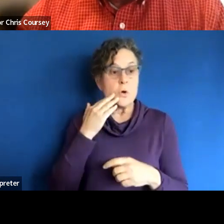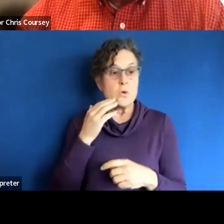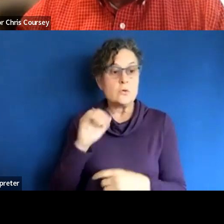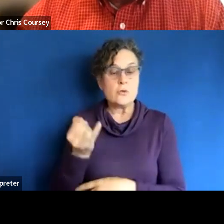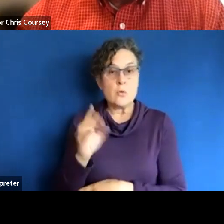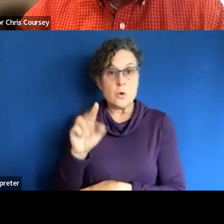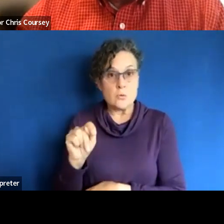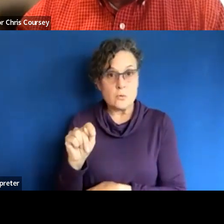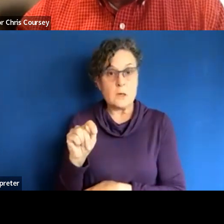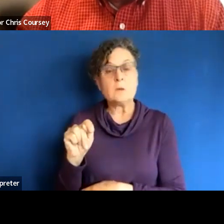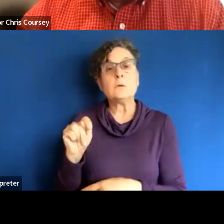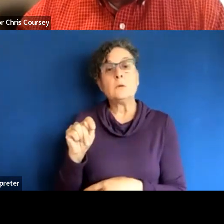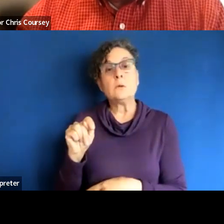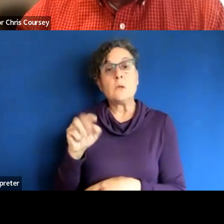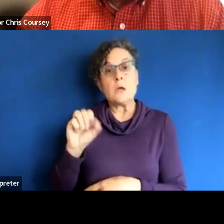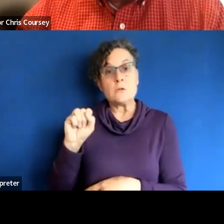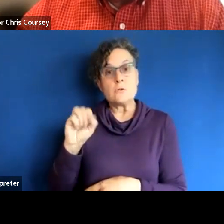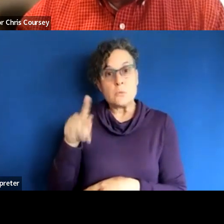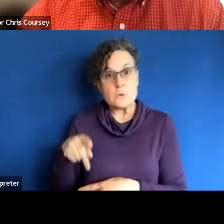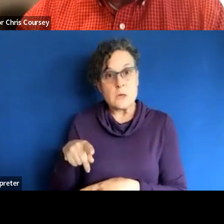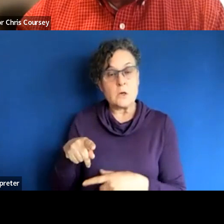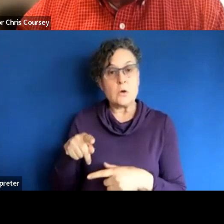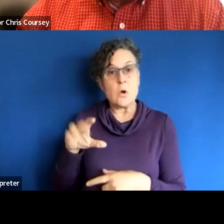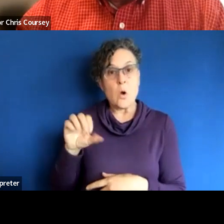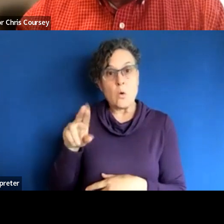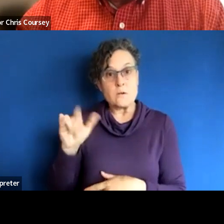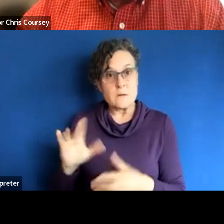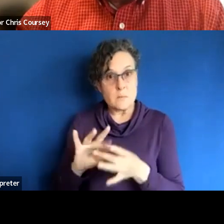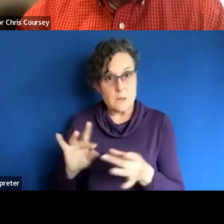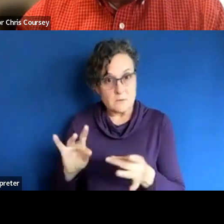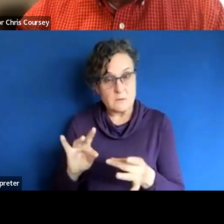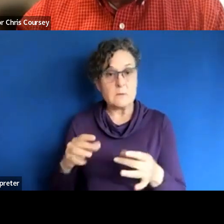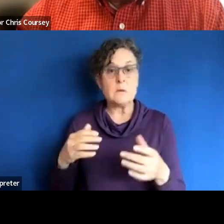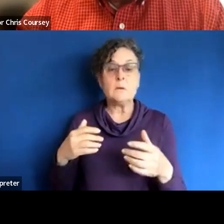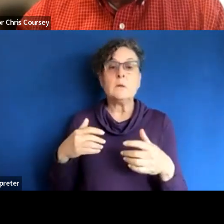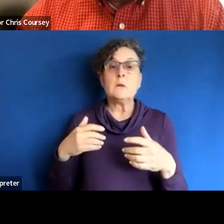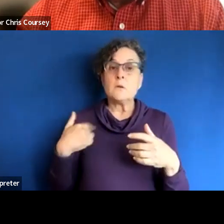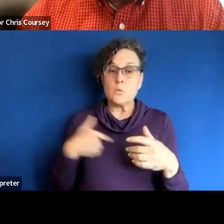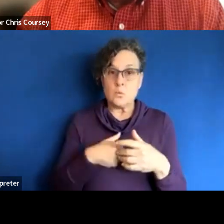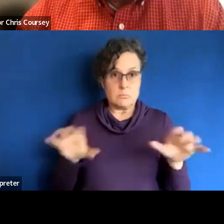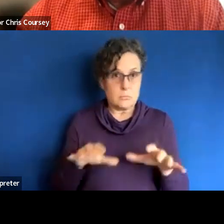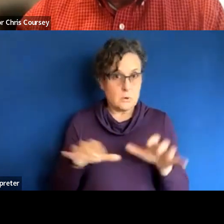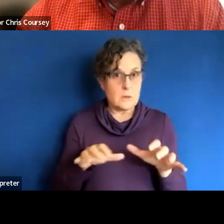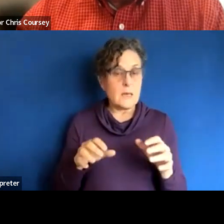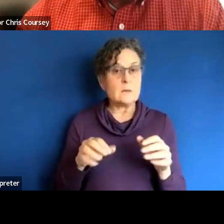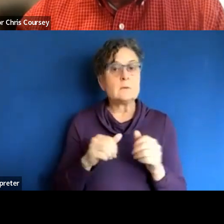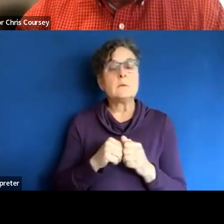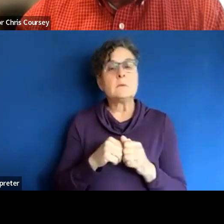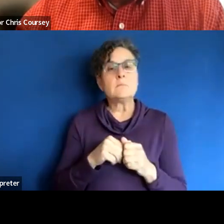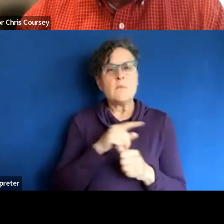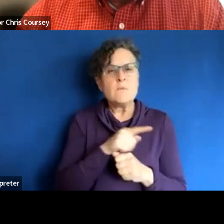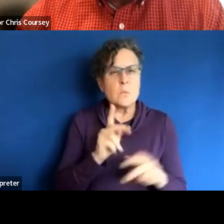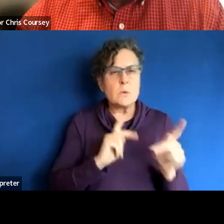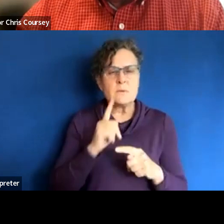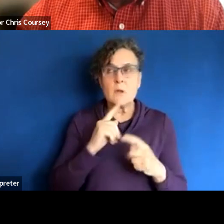news for a long time. Pre-pandemic, we took significant action. And some people have said, what's different? Well, I'll start